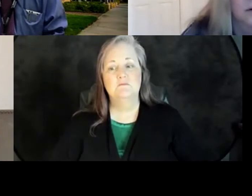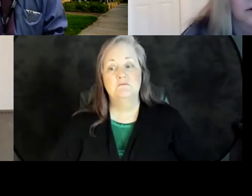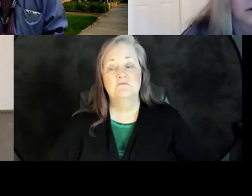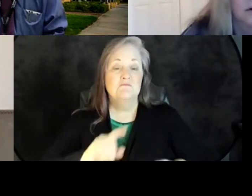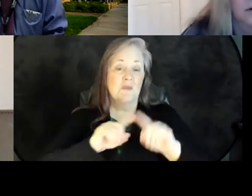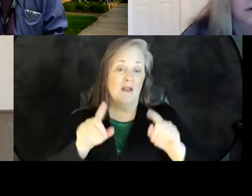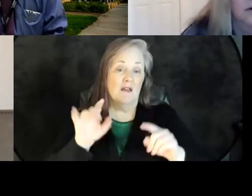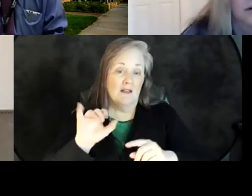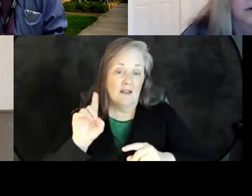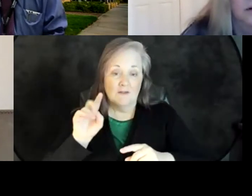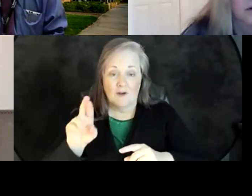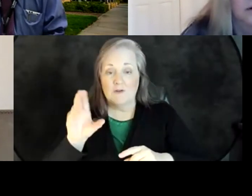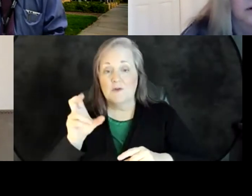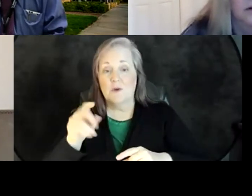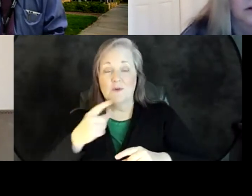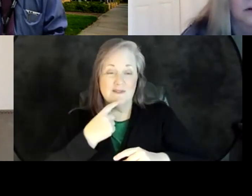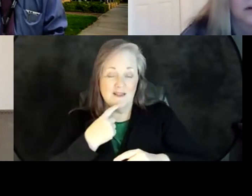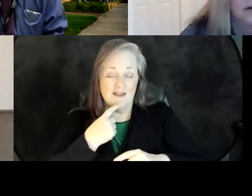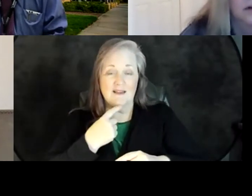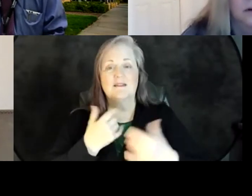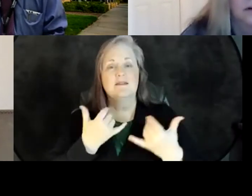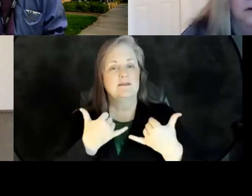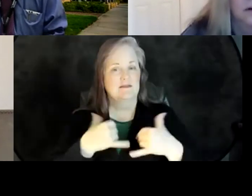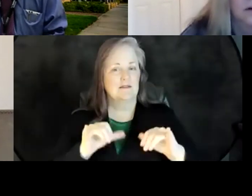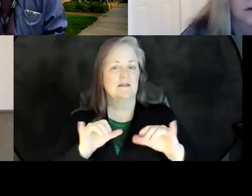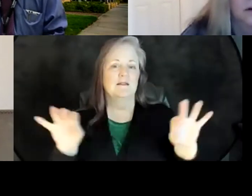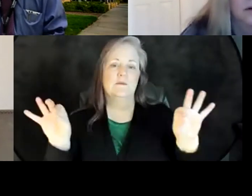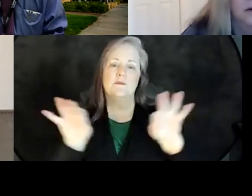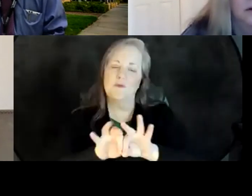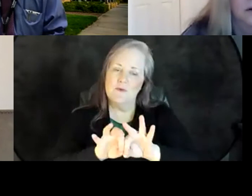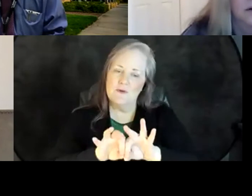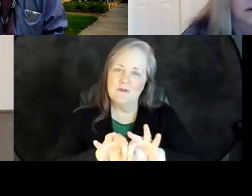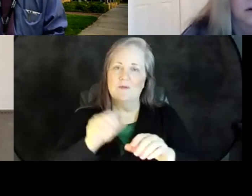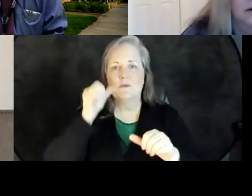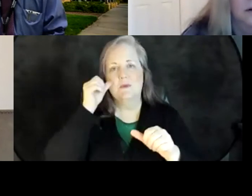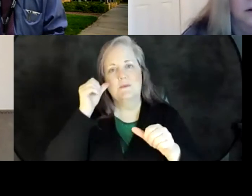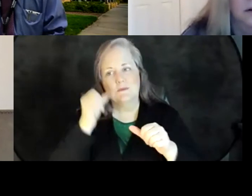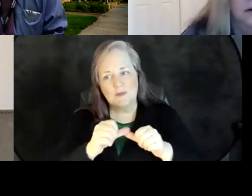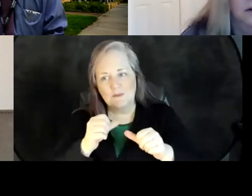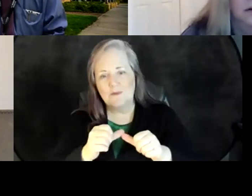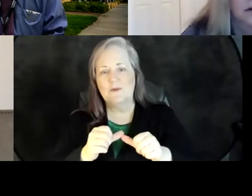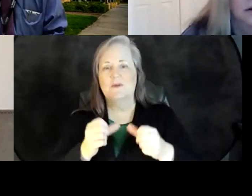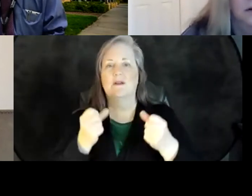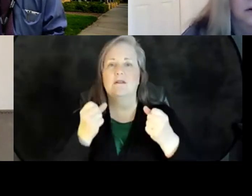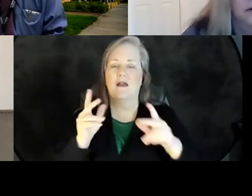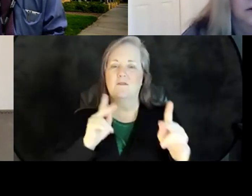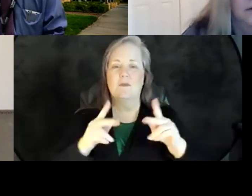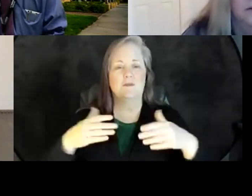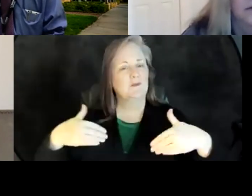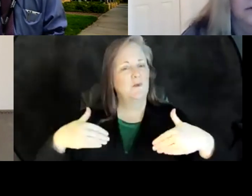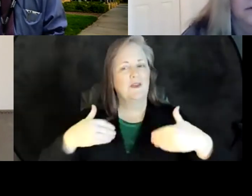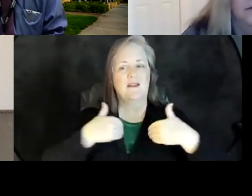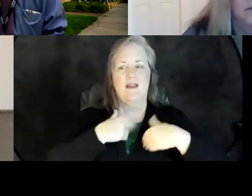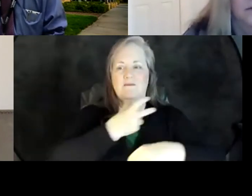Cohen mentioned, I think it's still important for people to remember that there are a lot of people who are not yet